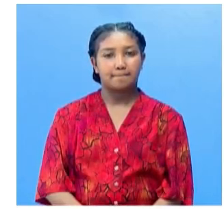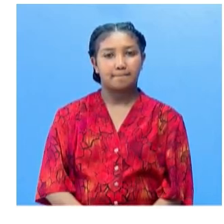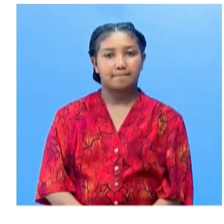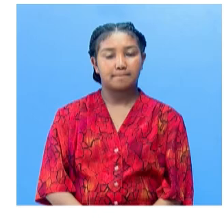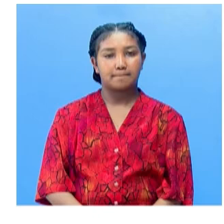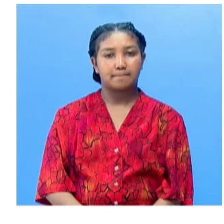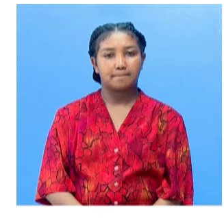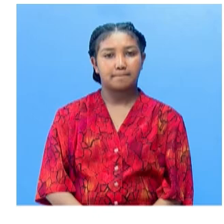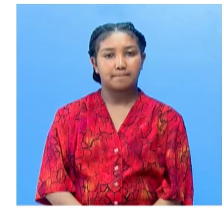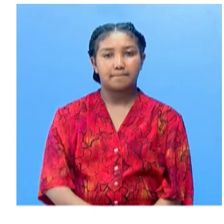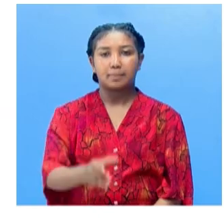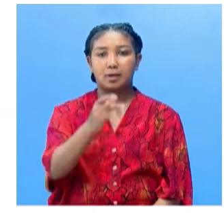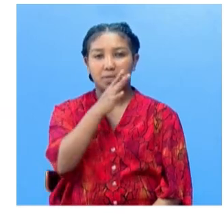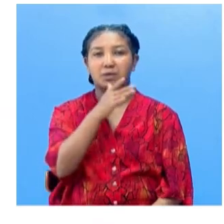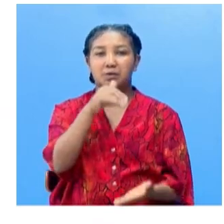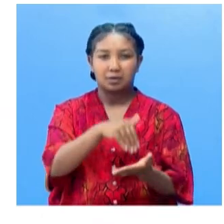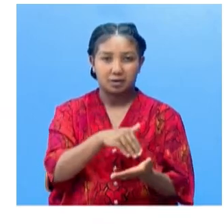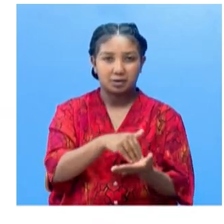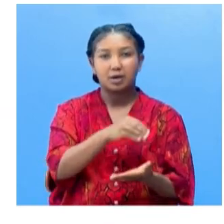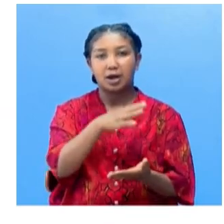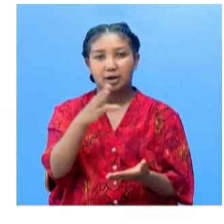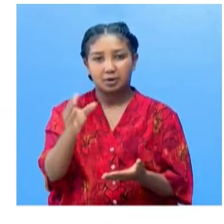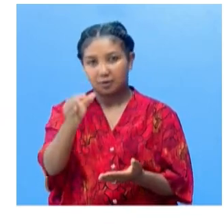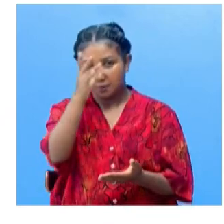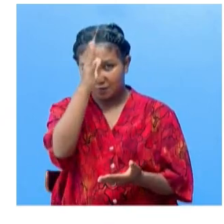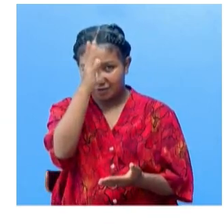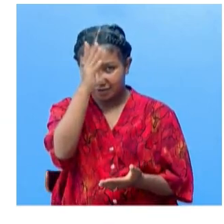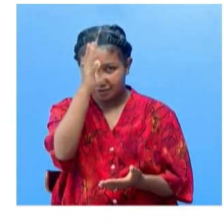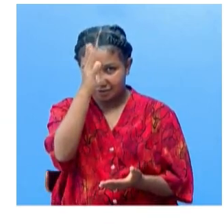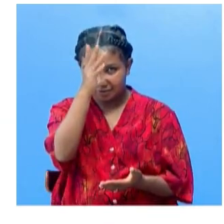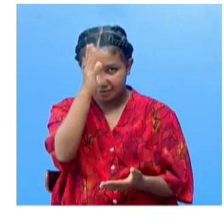There is also mother again, yeah, and father,